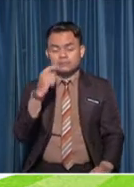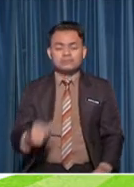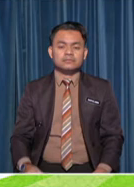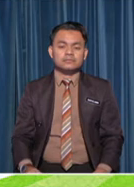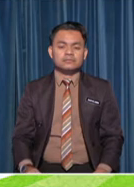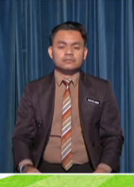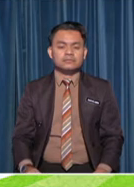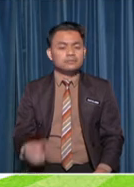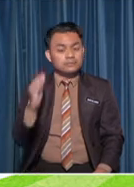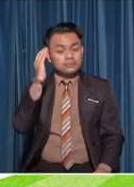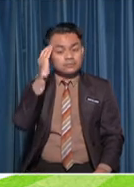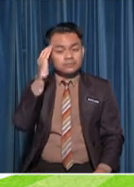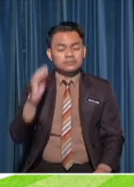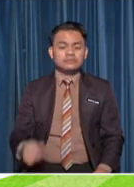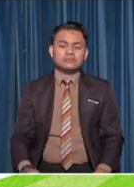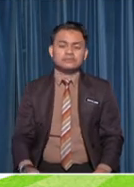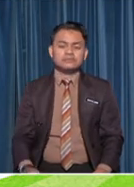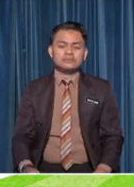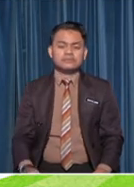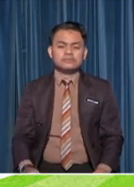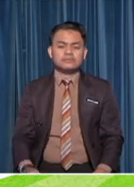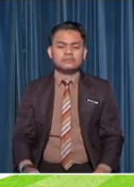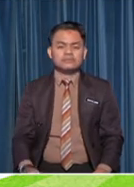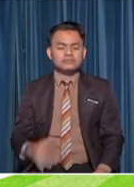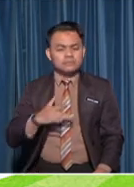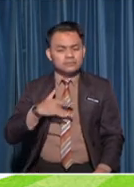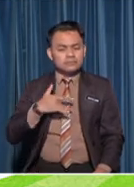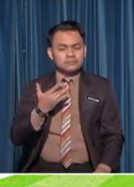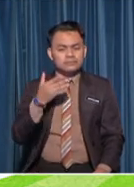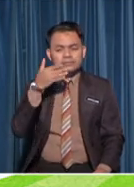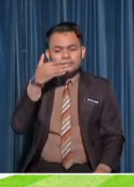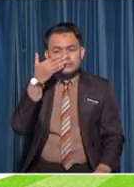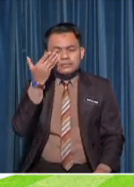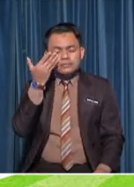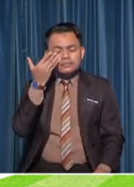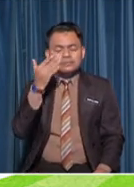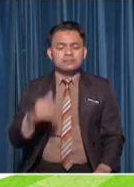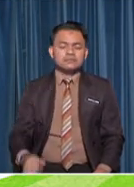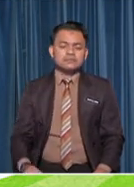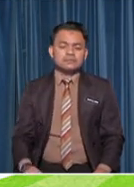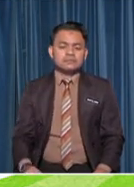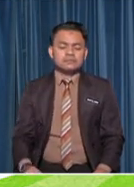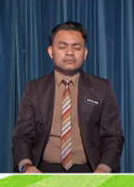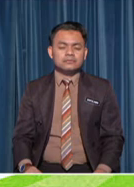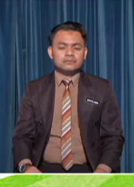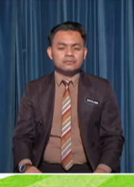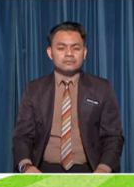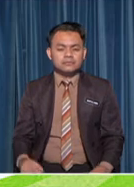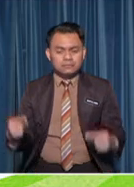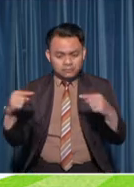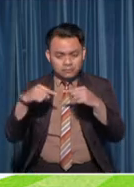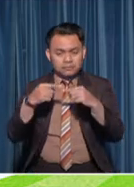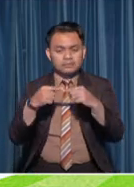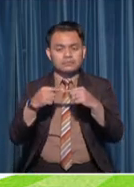Do you know that the sense of smell is connected to the sense of